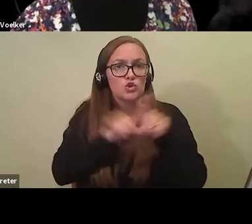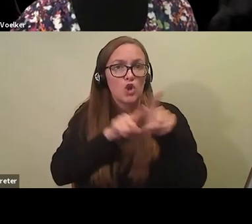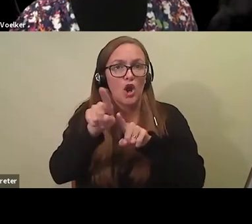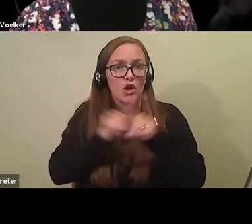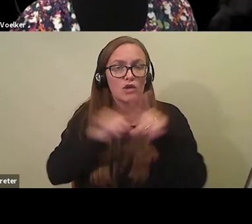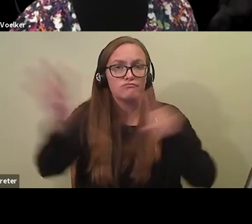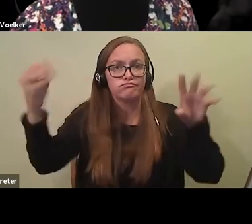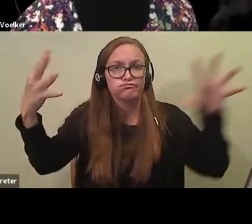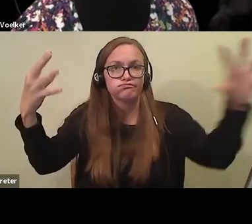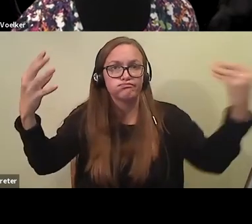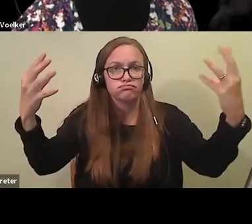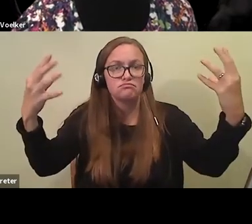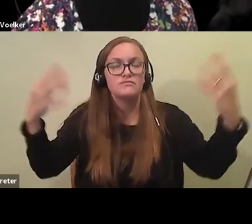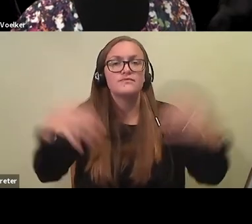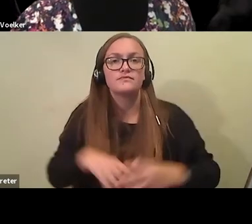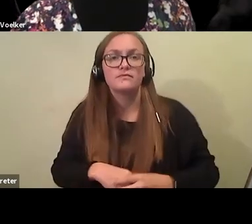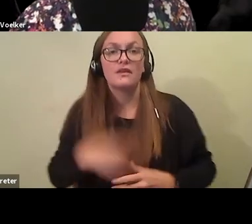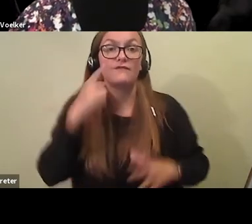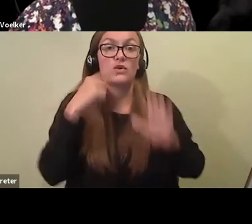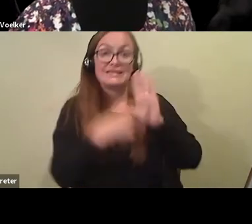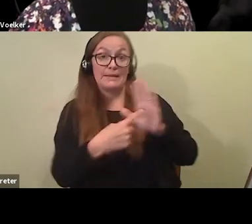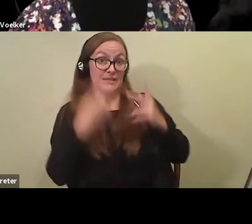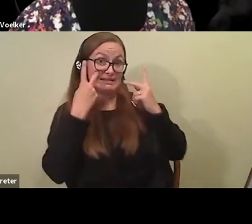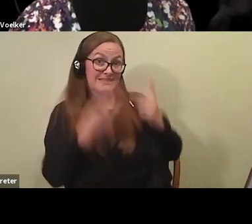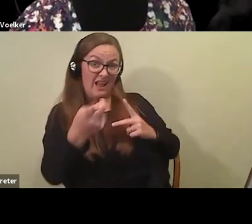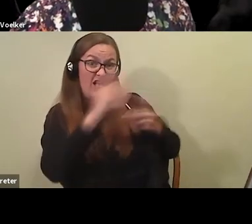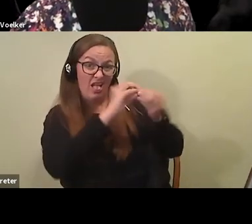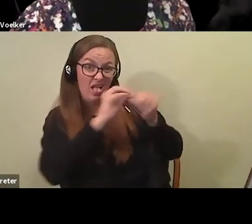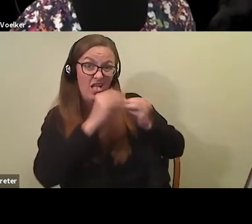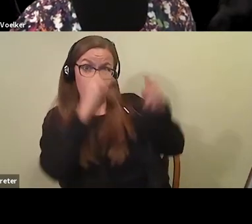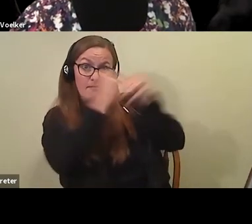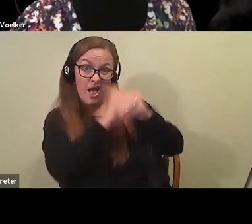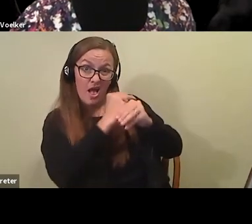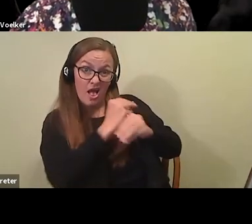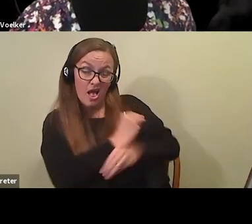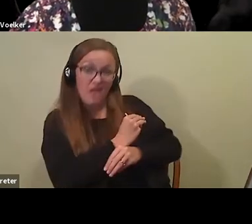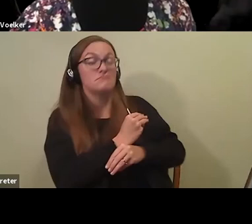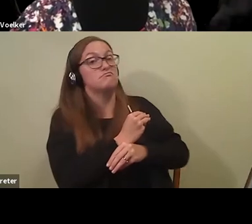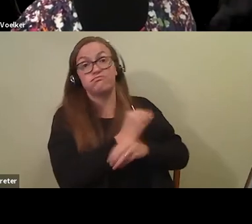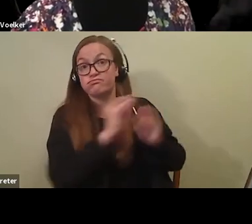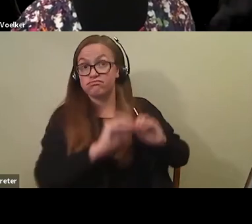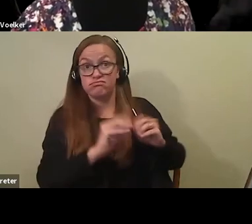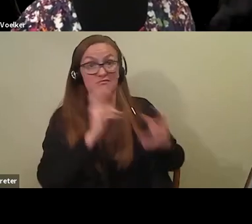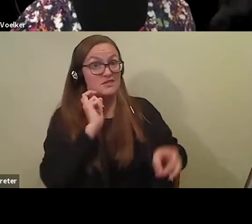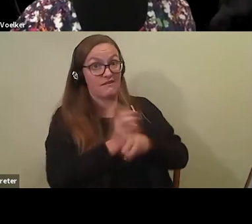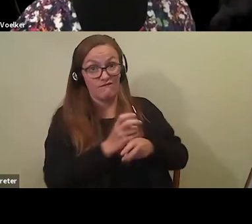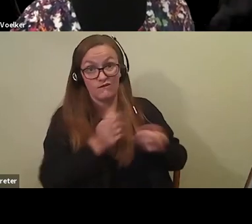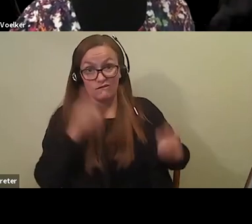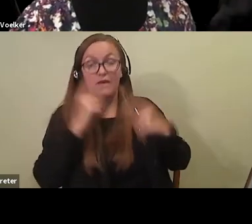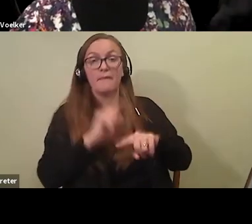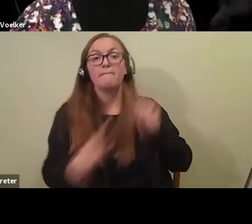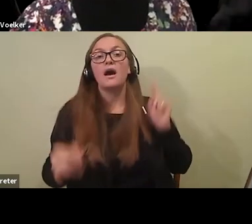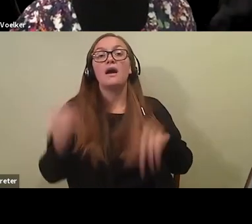stars, we can do some analysis. For example, here you can see all these equations here, which I'm sure are very obvious to understand. If you take into account how